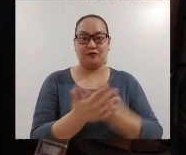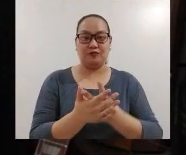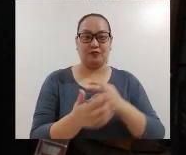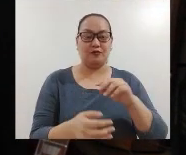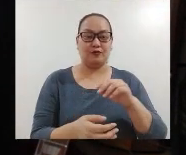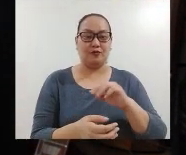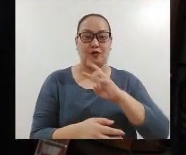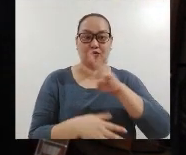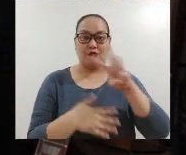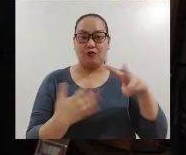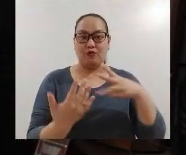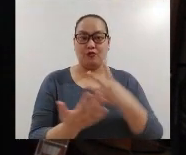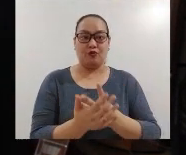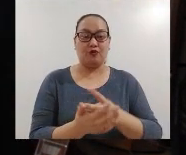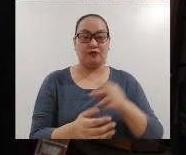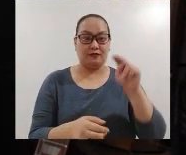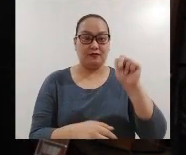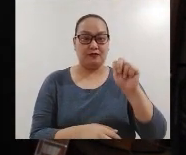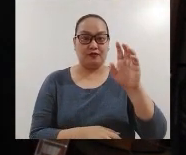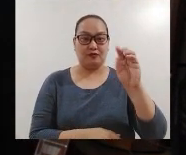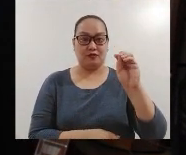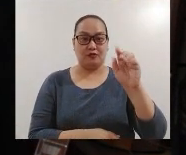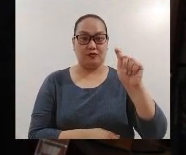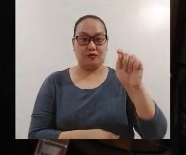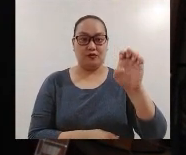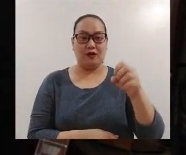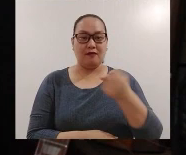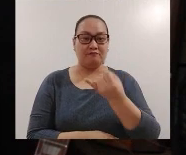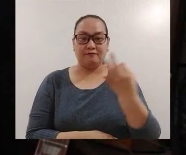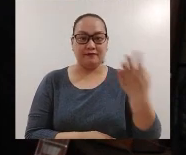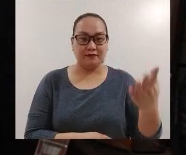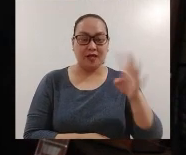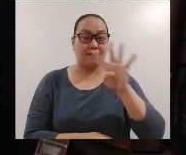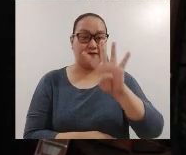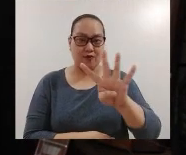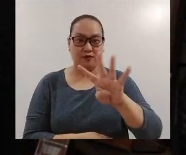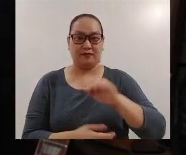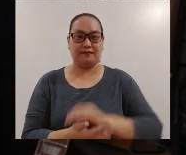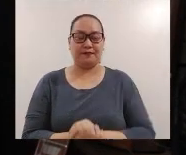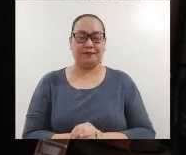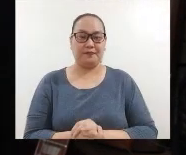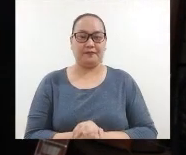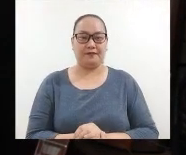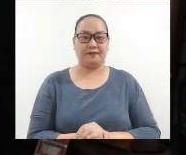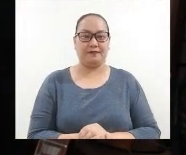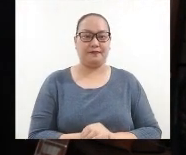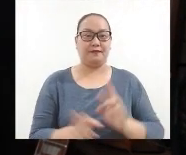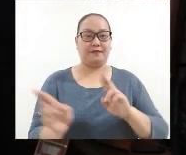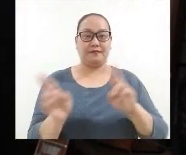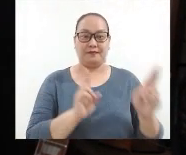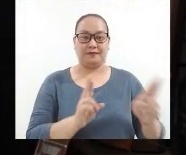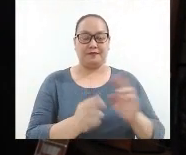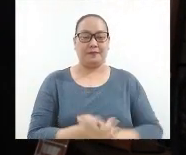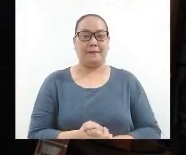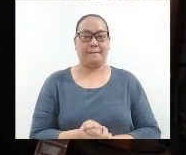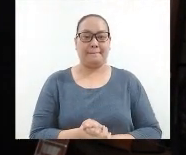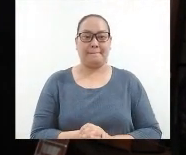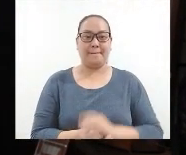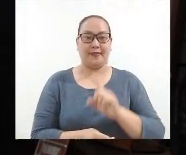count? Four count. Very good. Excellent. Let's start. One, two, three, four.